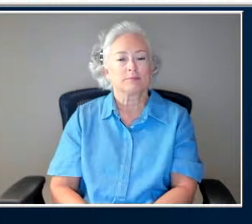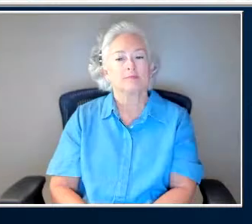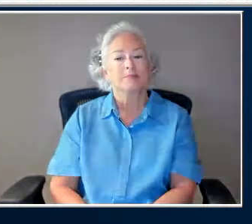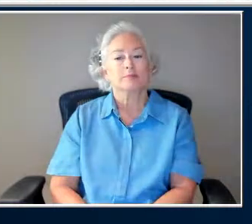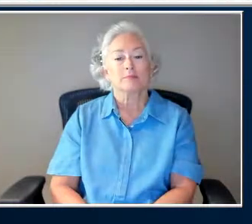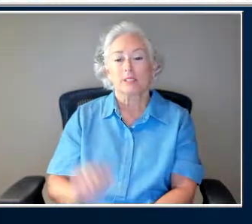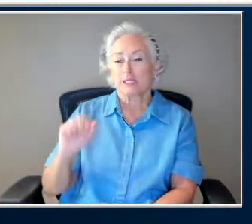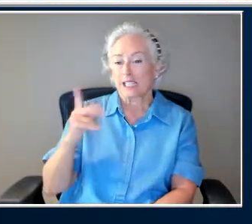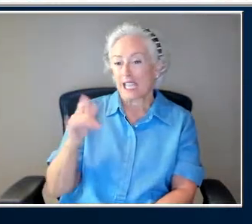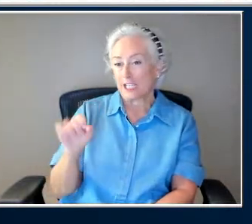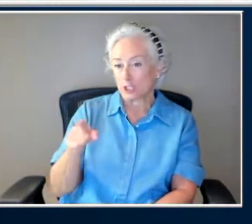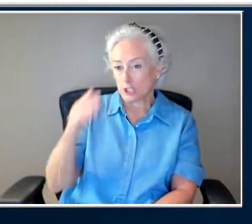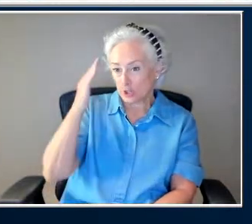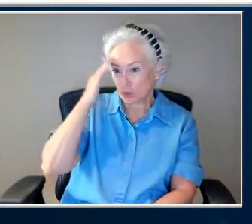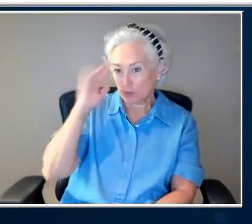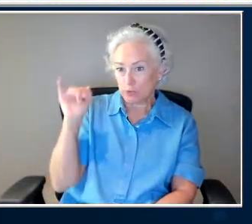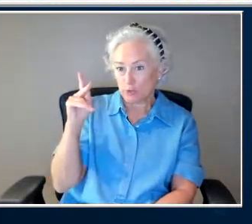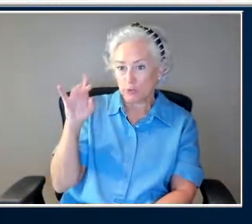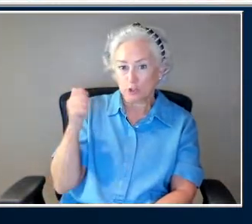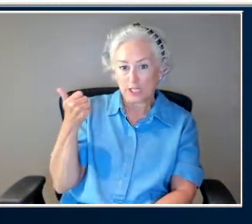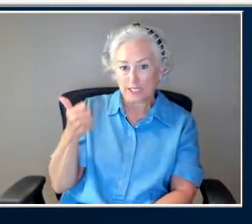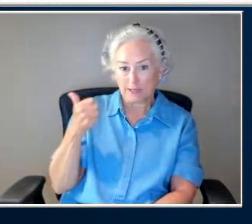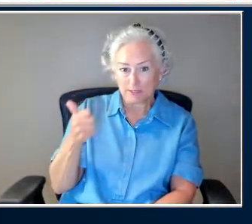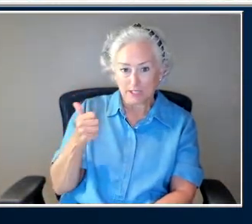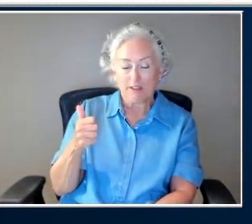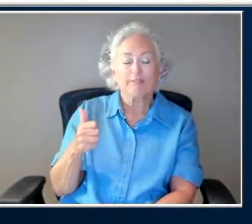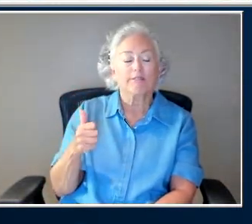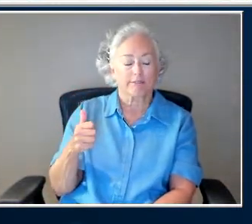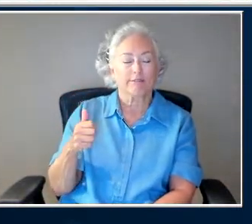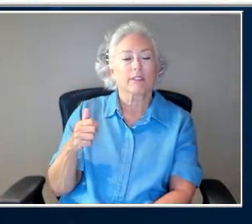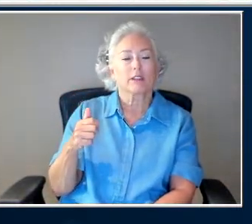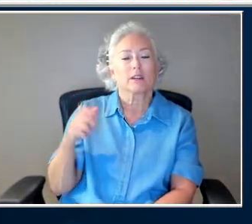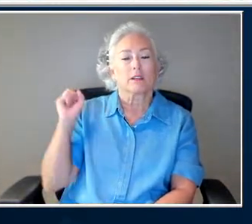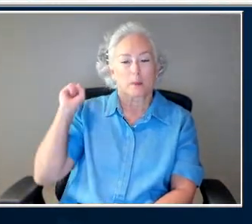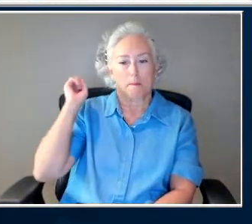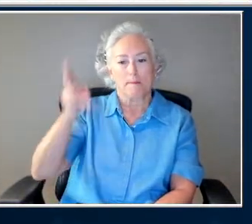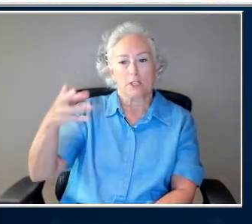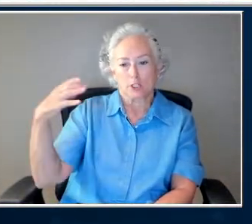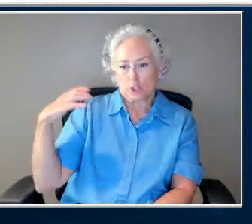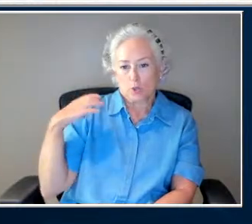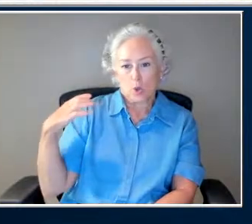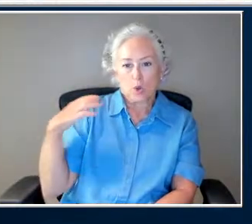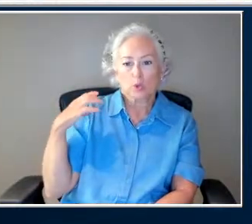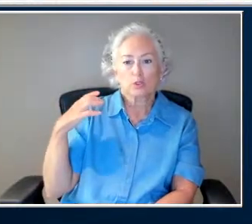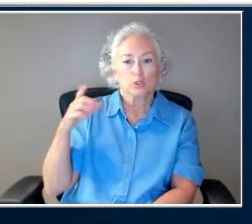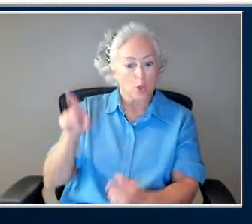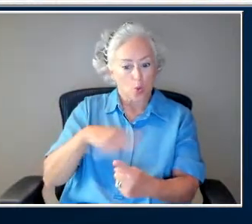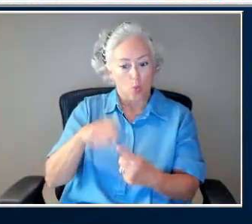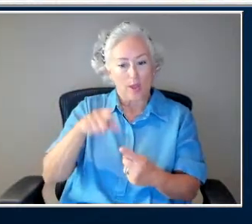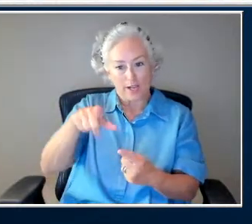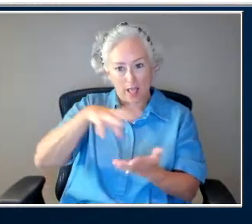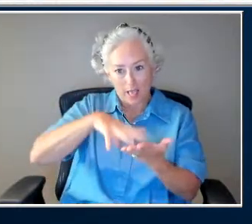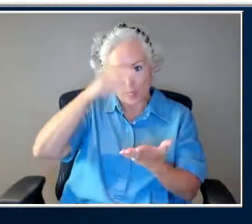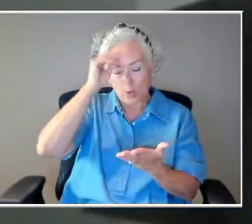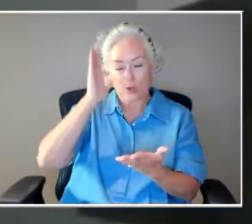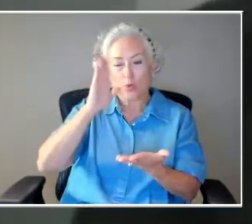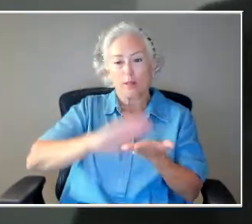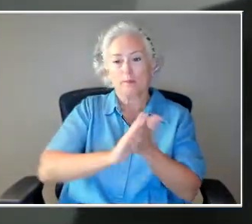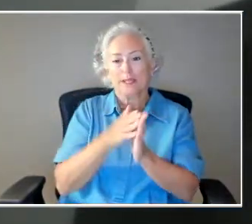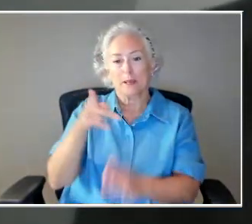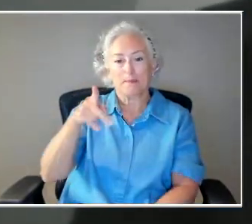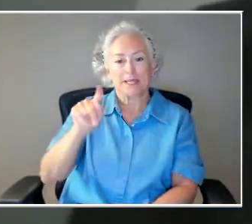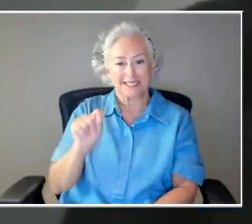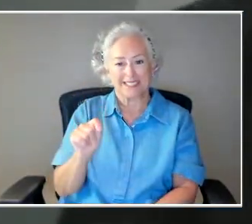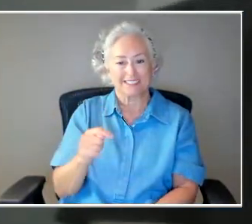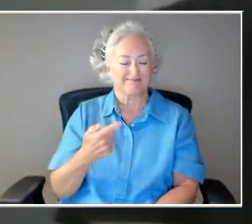Jake because Jake was your son's pitching coach. When did you learn that Jake was also going to be Cohen's physical therapist? We asked